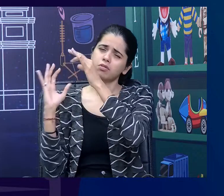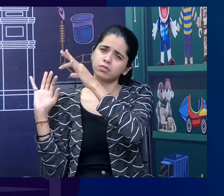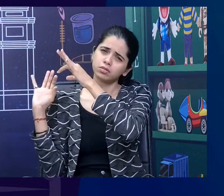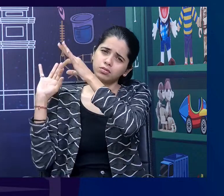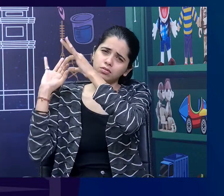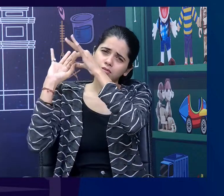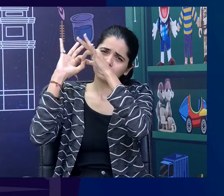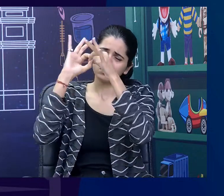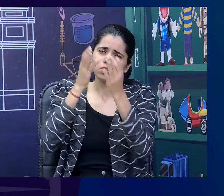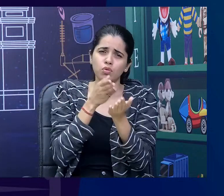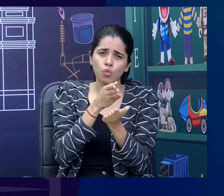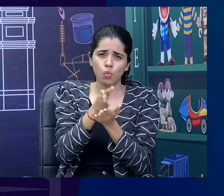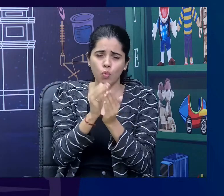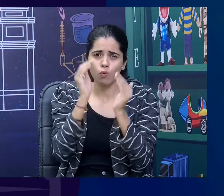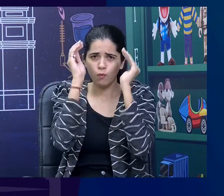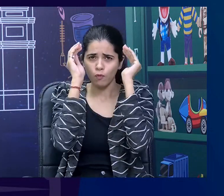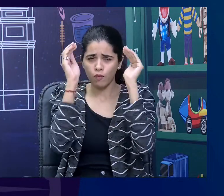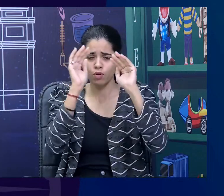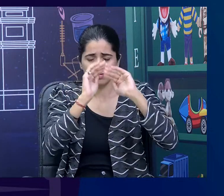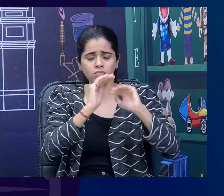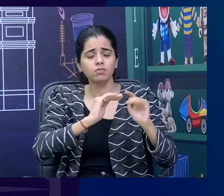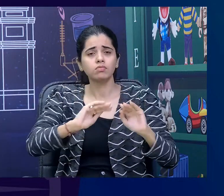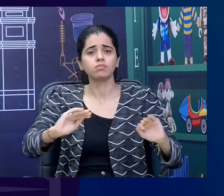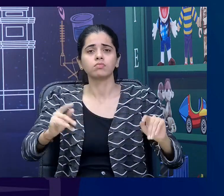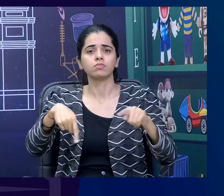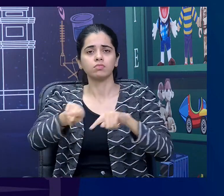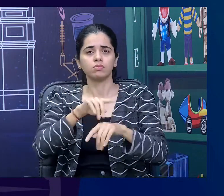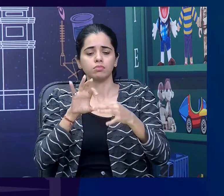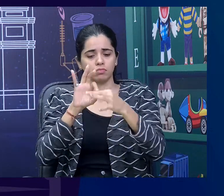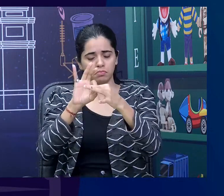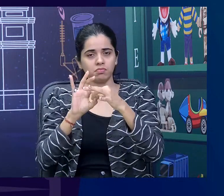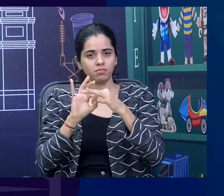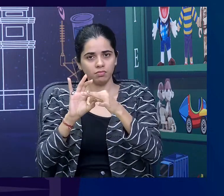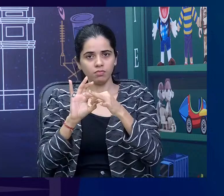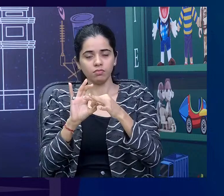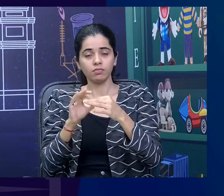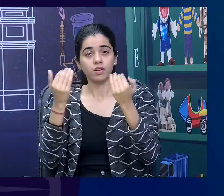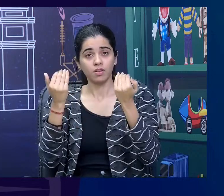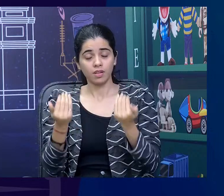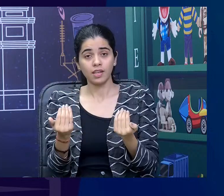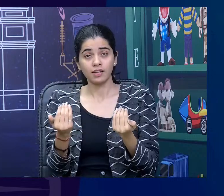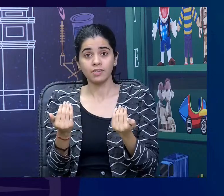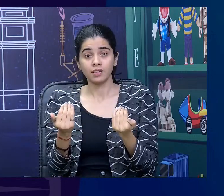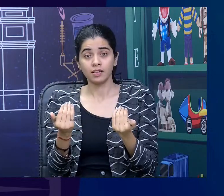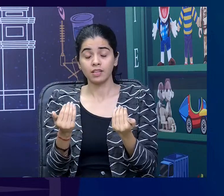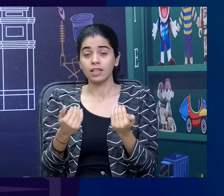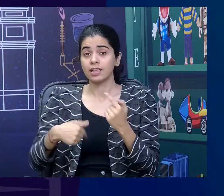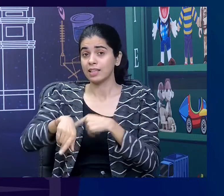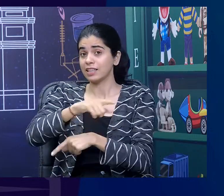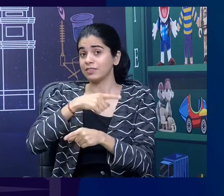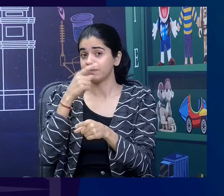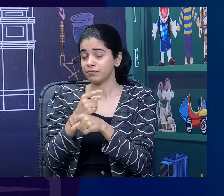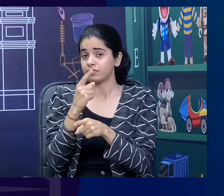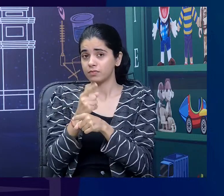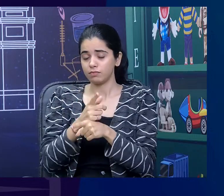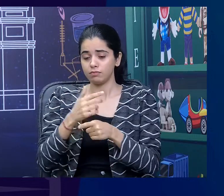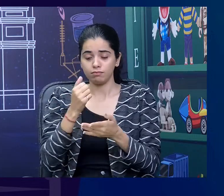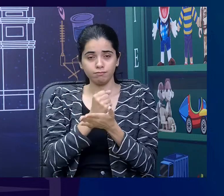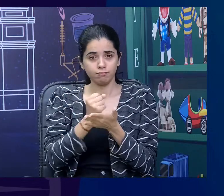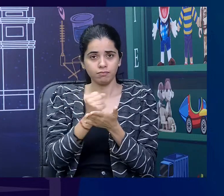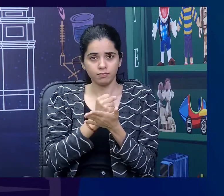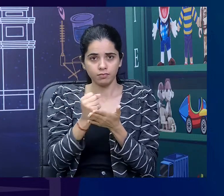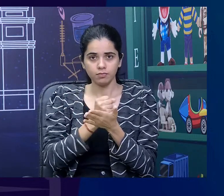those instructions focus about only students. It's child centric. Yes. Ma'am, here I wanted to know about the teachers. How do teachers